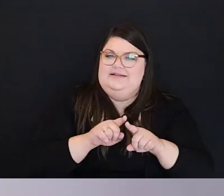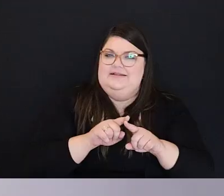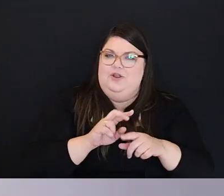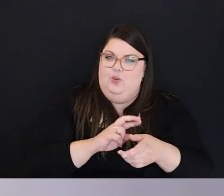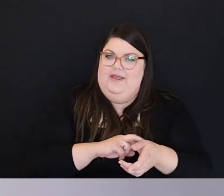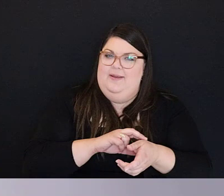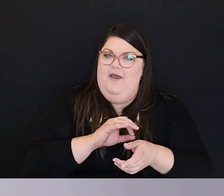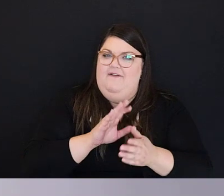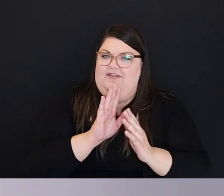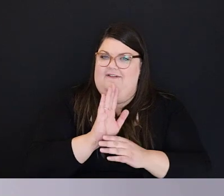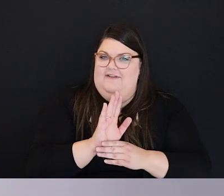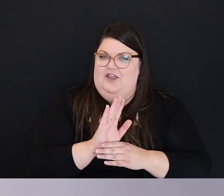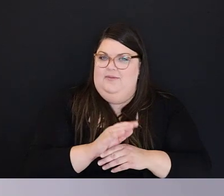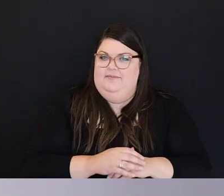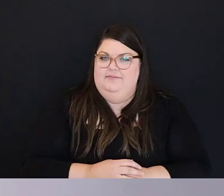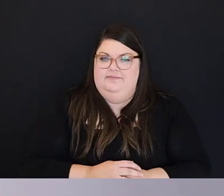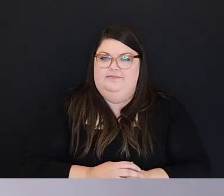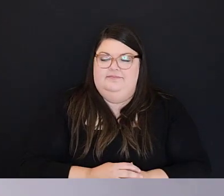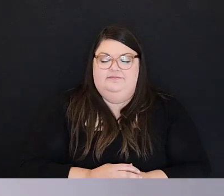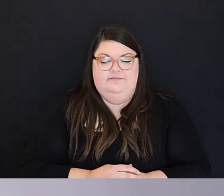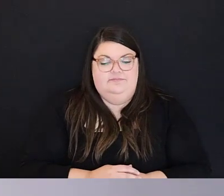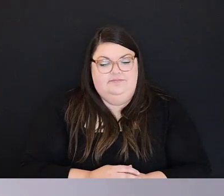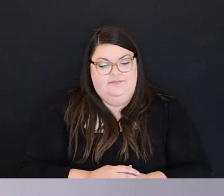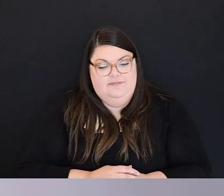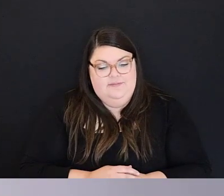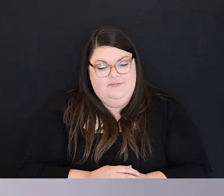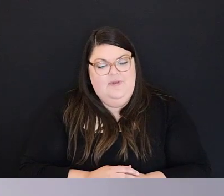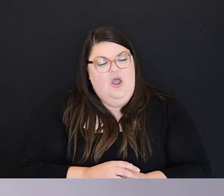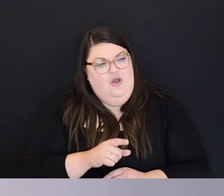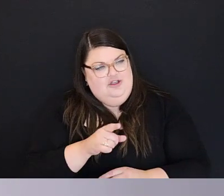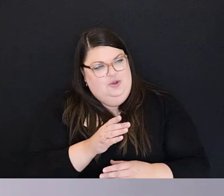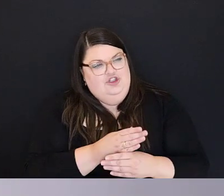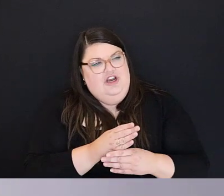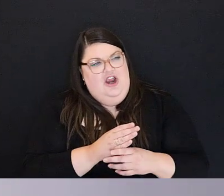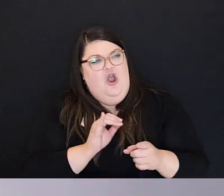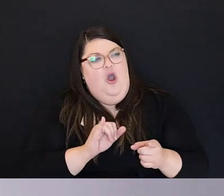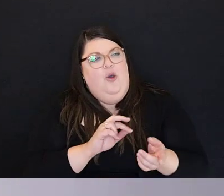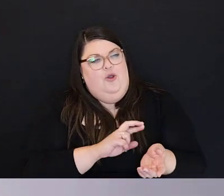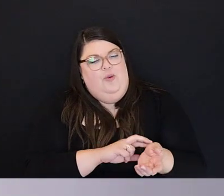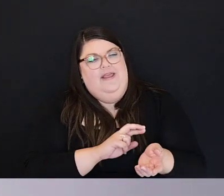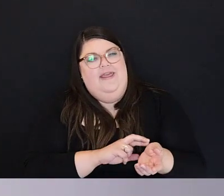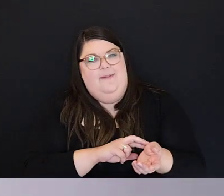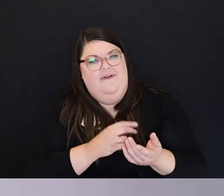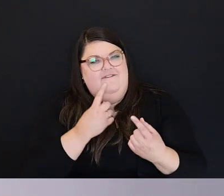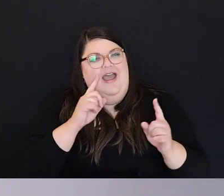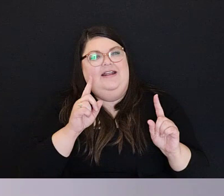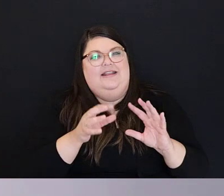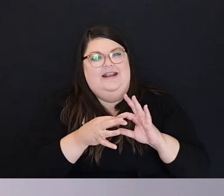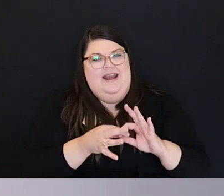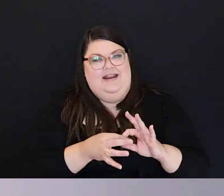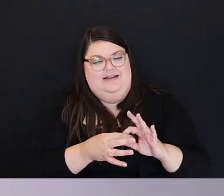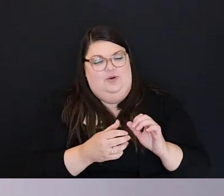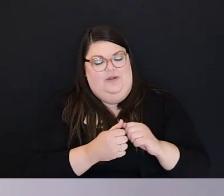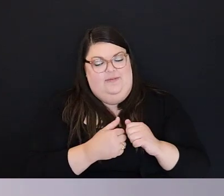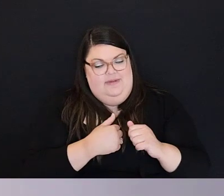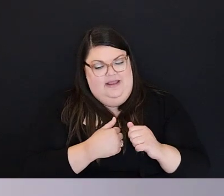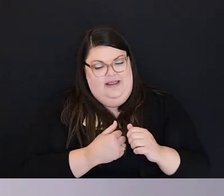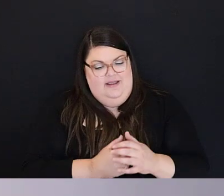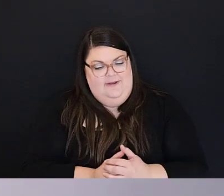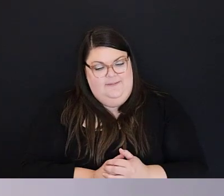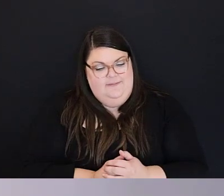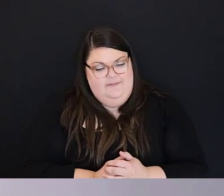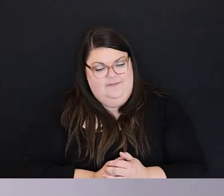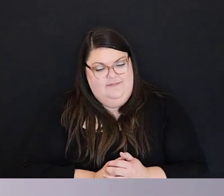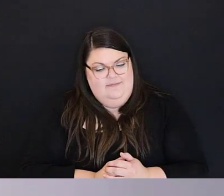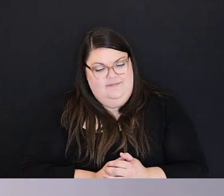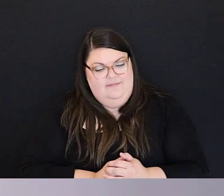Yeah. As you were sharing, I was like, oh, the rhythm, it finally connected with me too. Like the way the